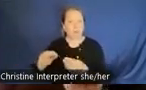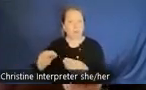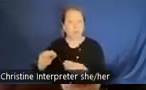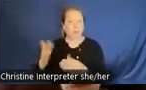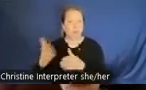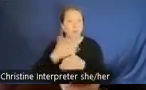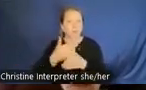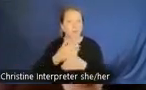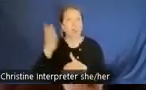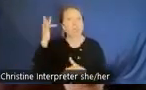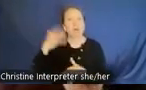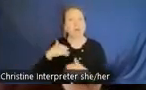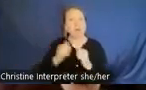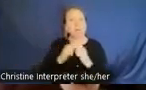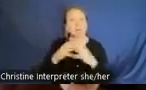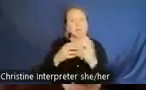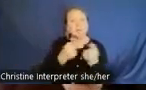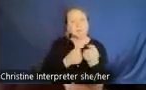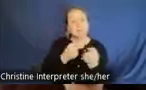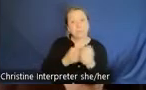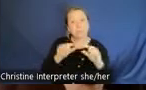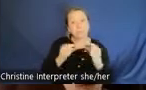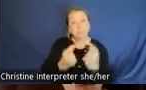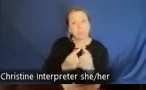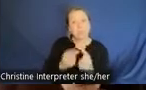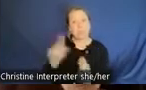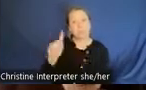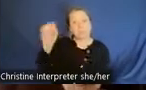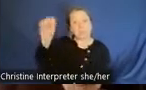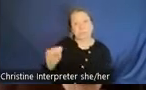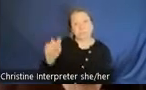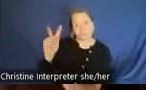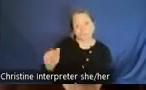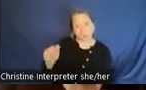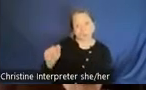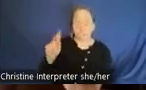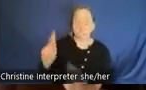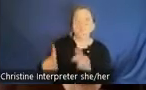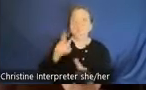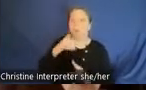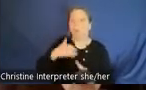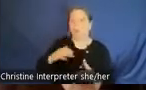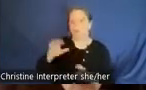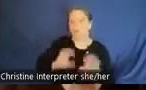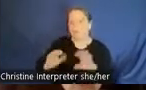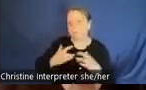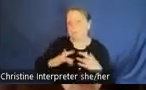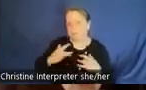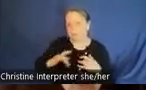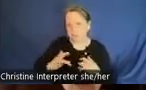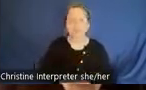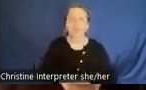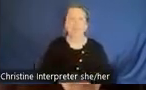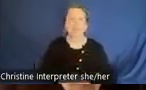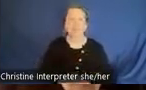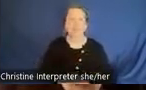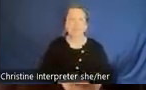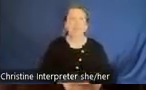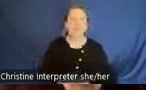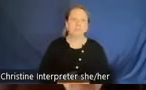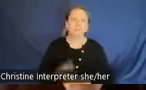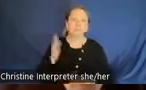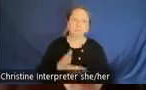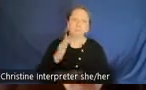group in Southern Vermont for people who have chemical sensitivities. So over a quarter of people have